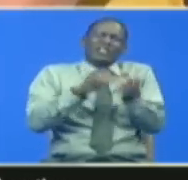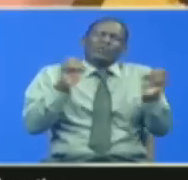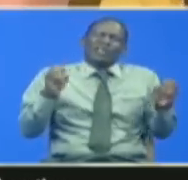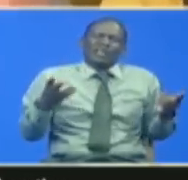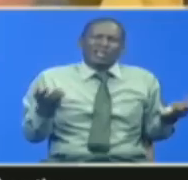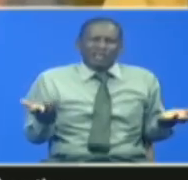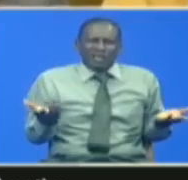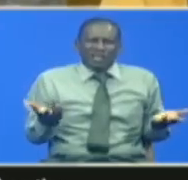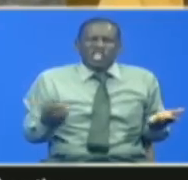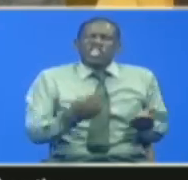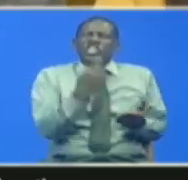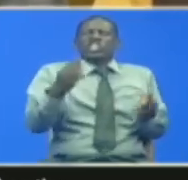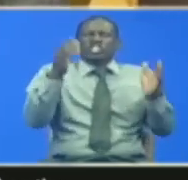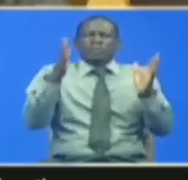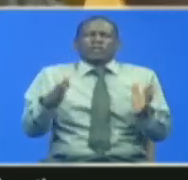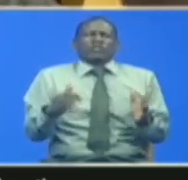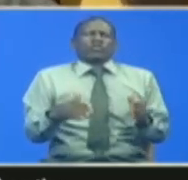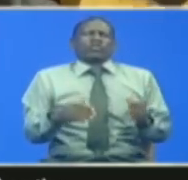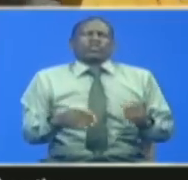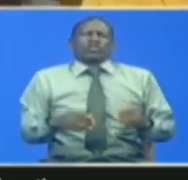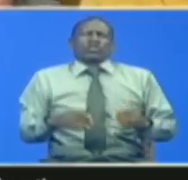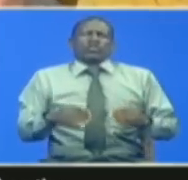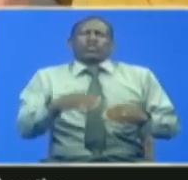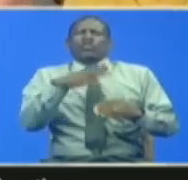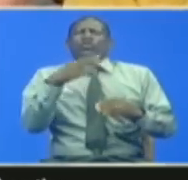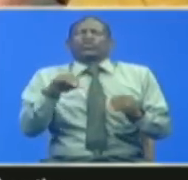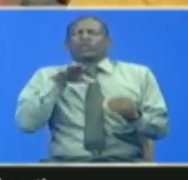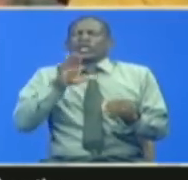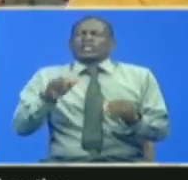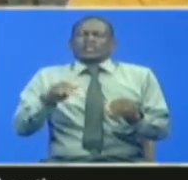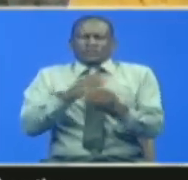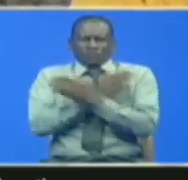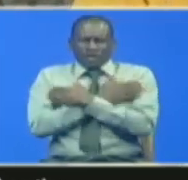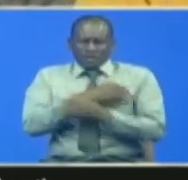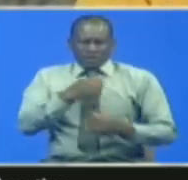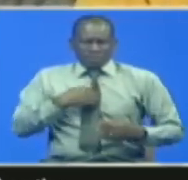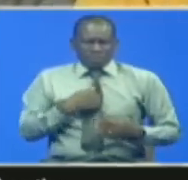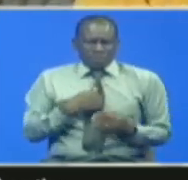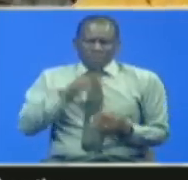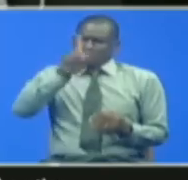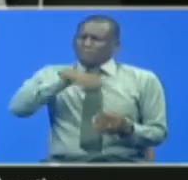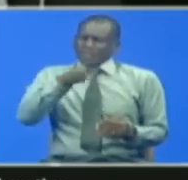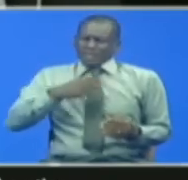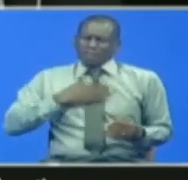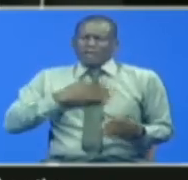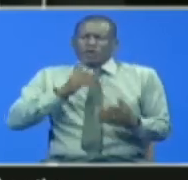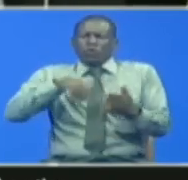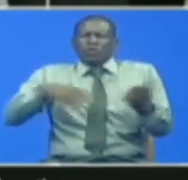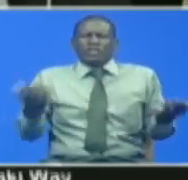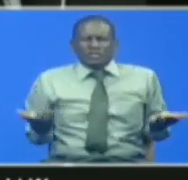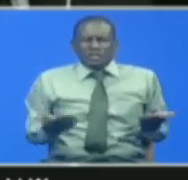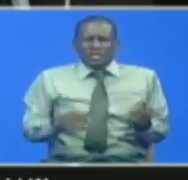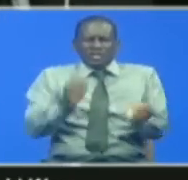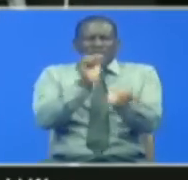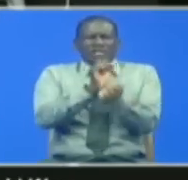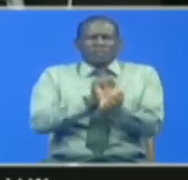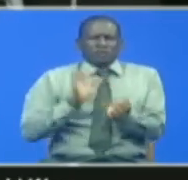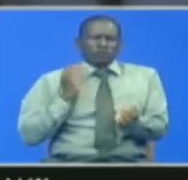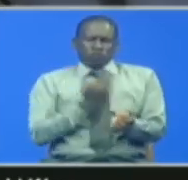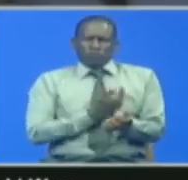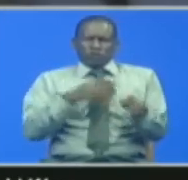Si kila mtu huenda kwa saizi yake. Sasa mimi dhambi niloifanya ni ipi? The disciplinary committee has